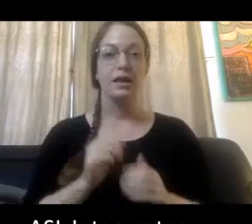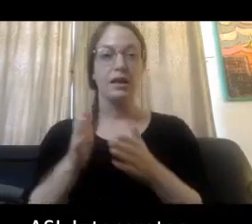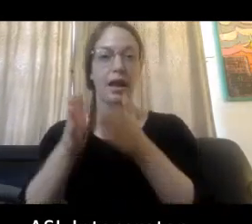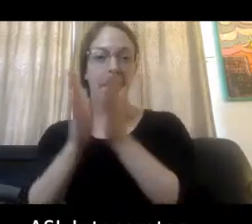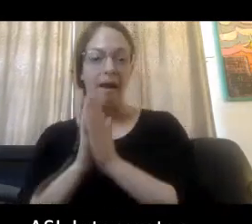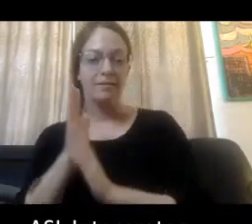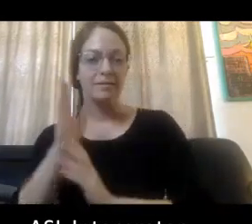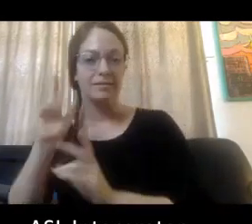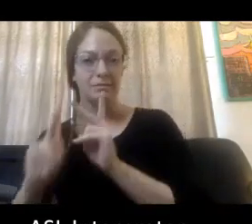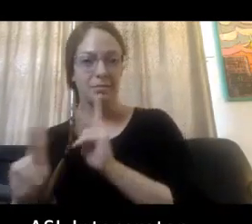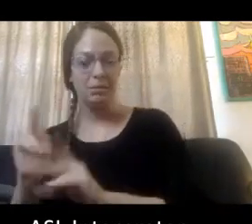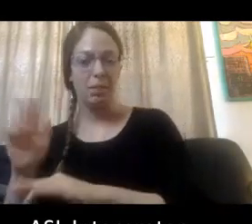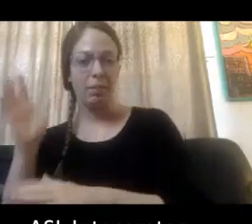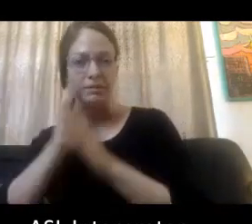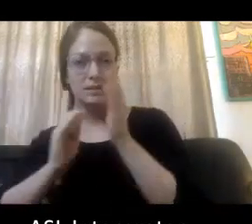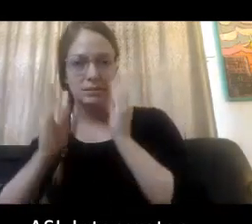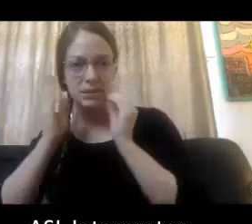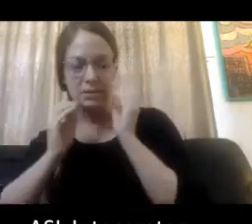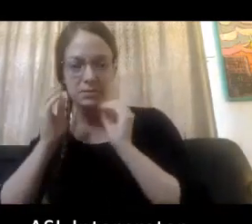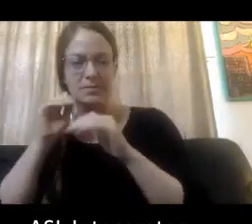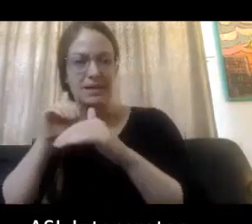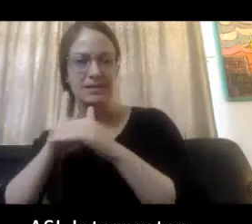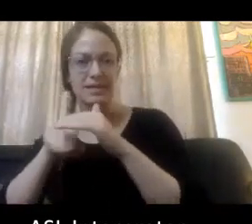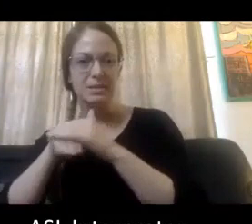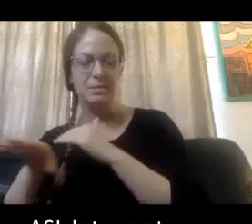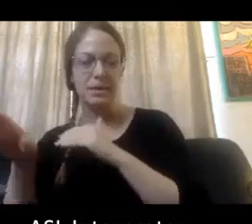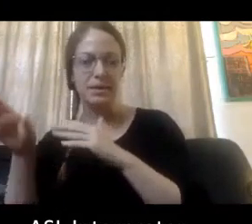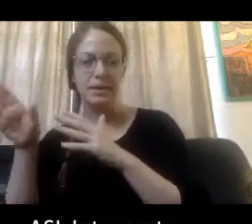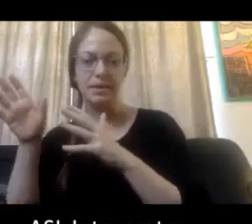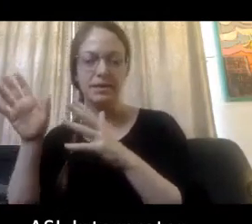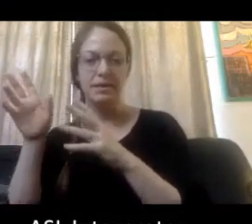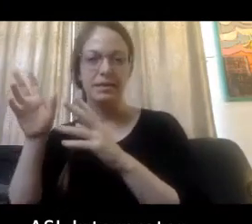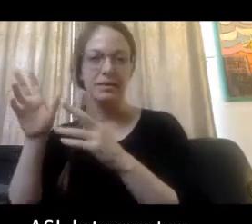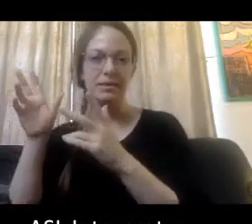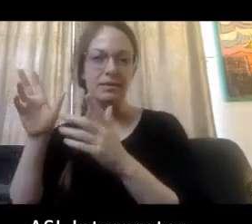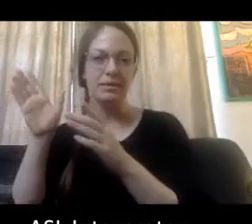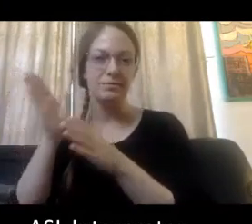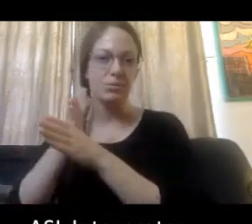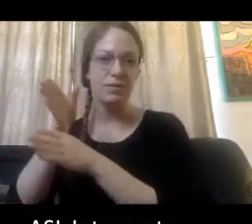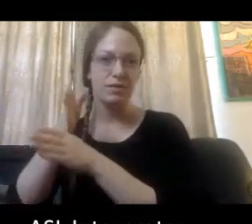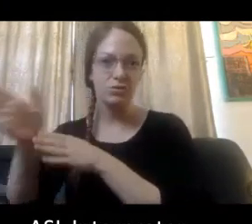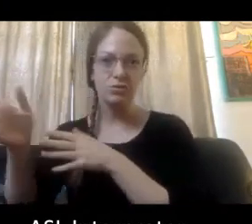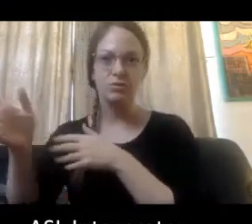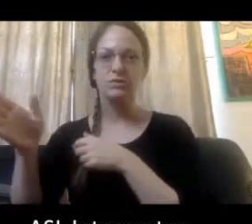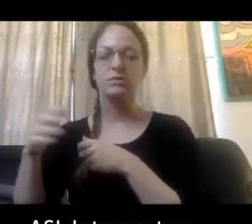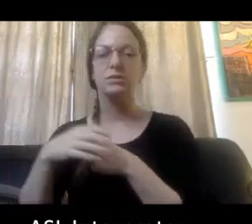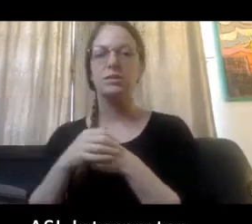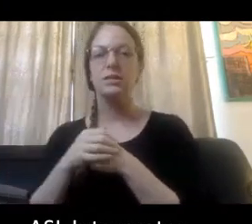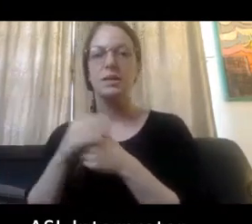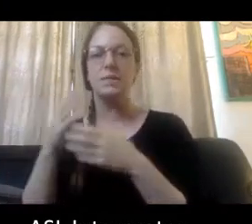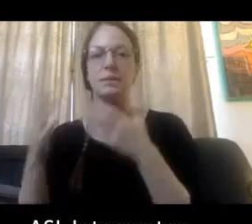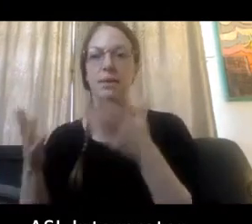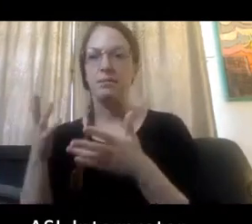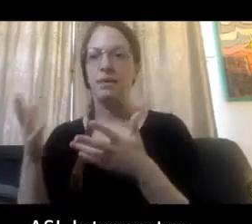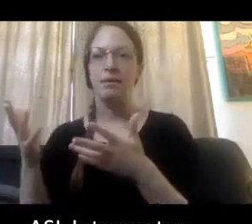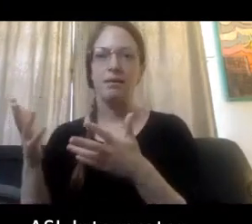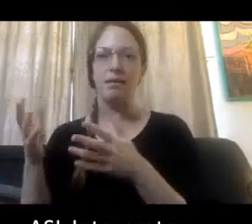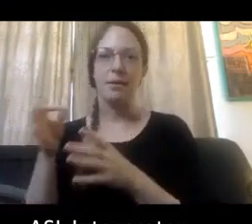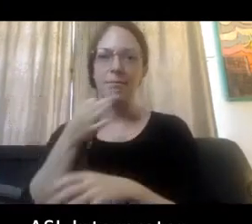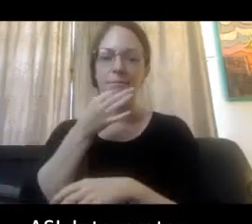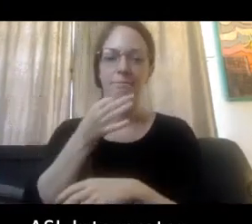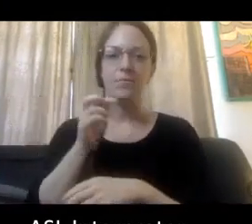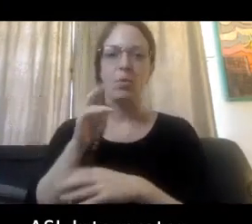Find accessibility consultants. Find others that do what you do, but maybe do it better and have different